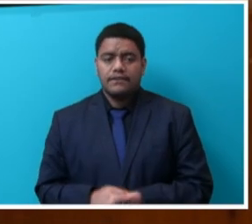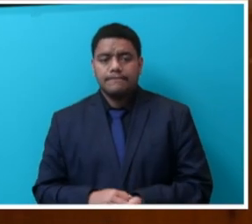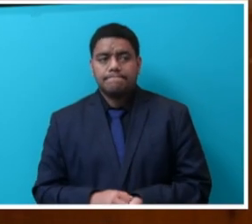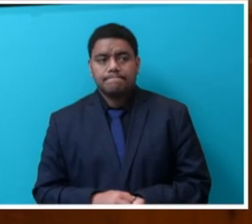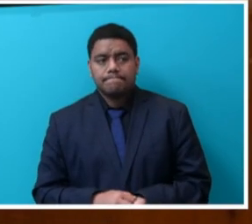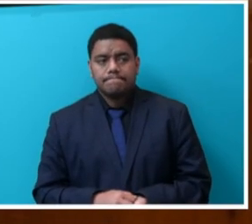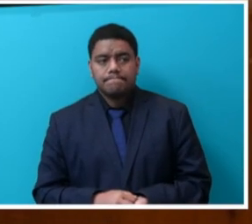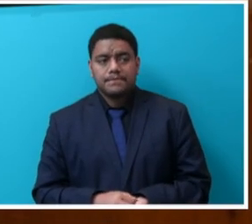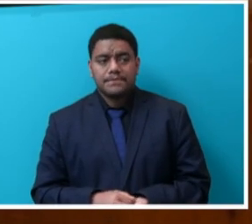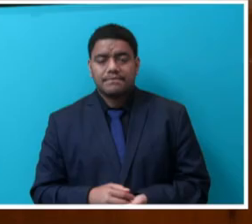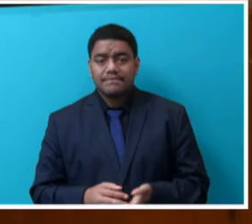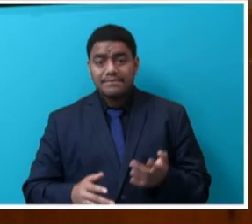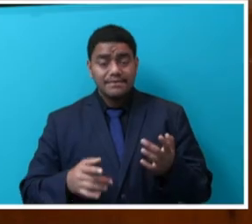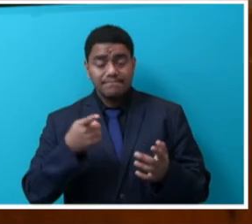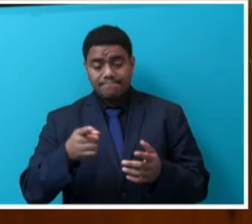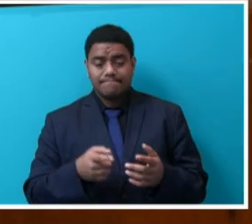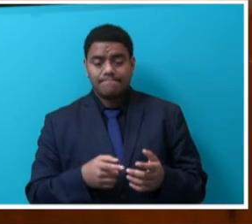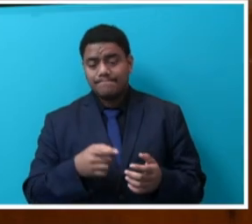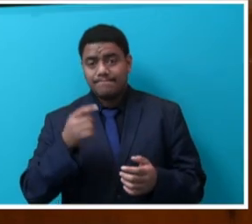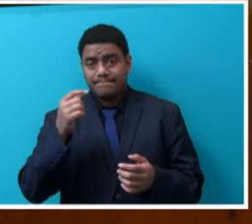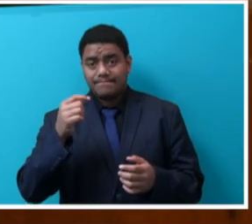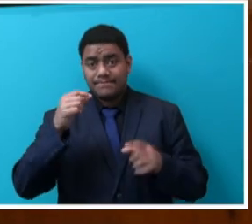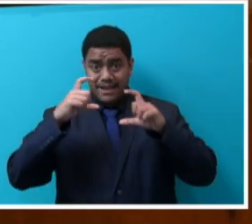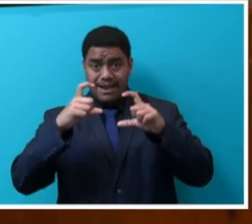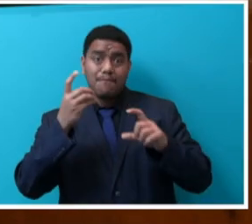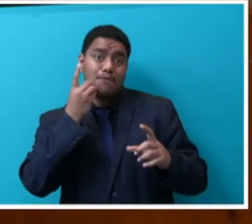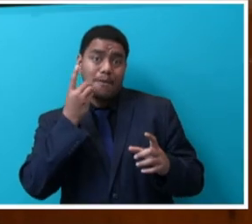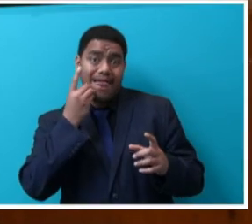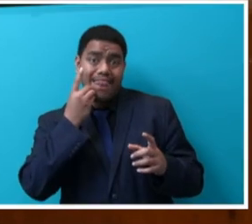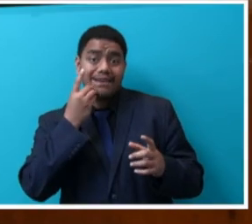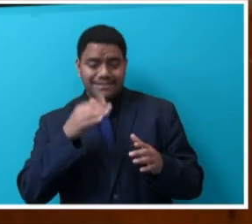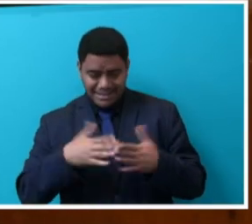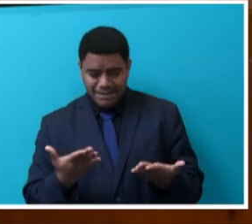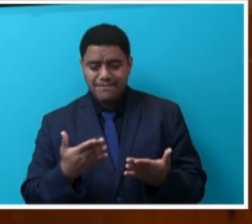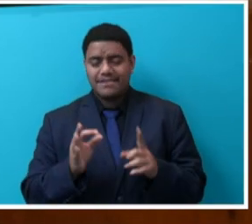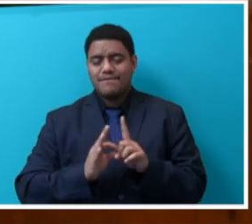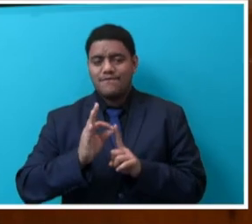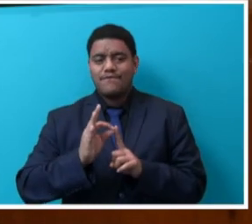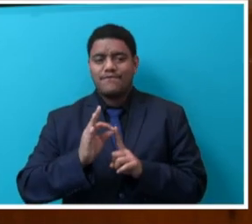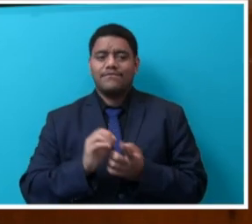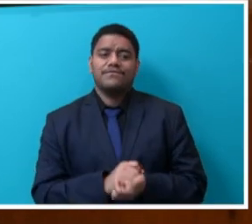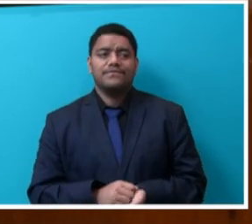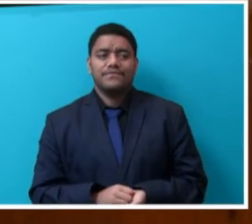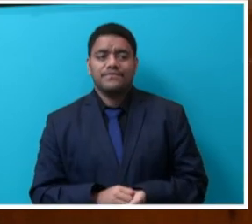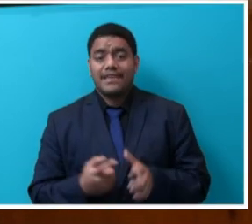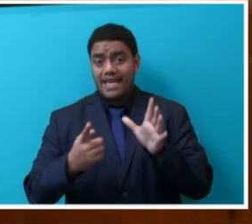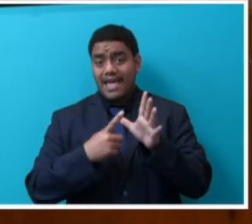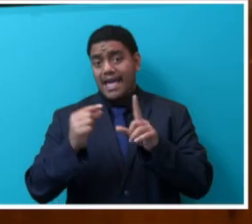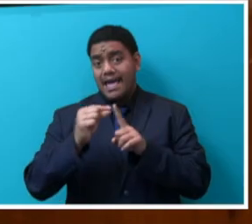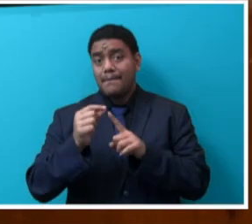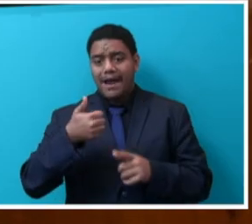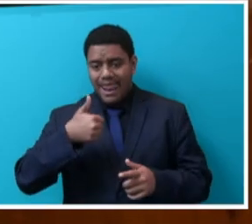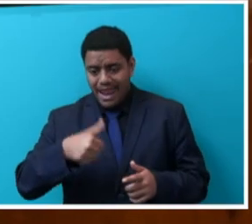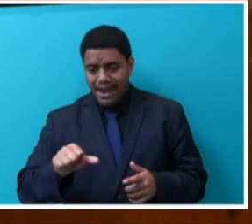the e-ticketing, e-transport mobile app has also been rolled out. This app allows users